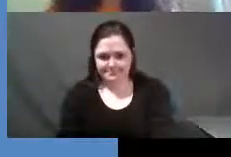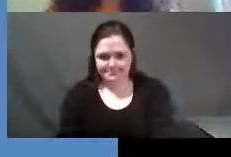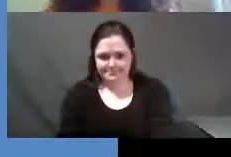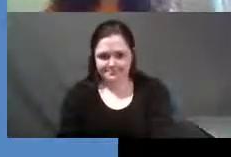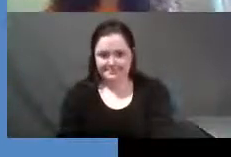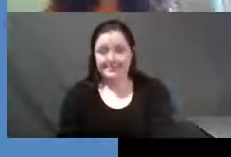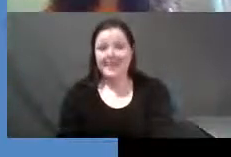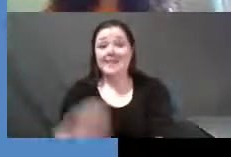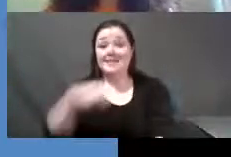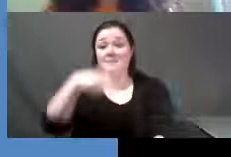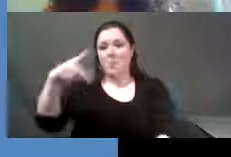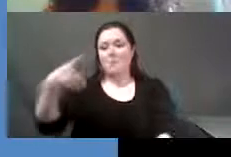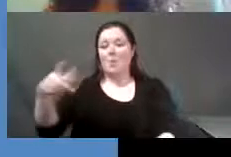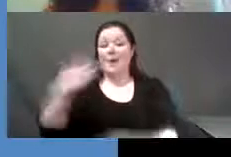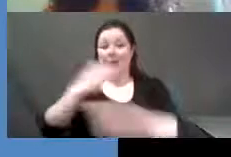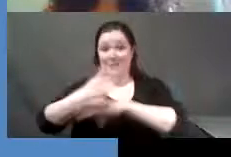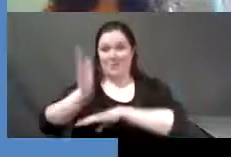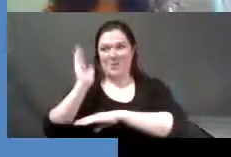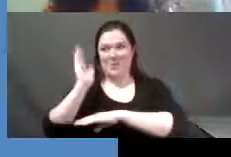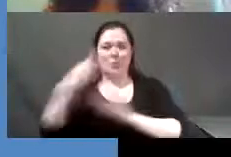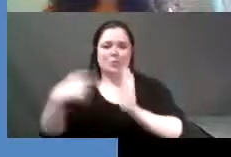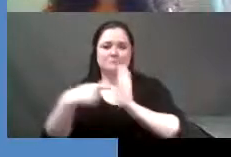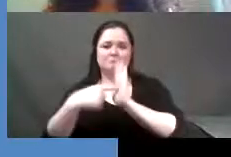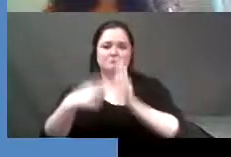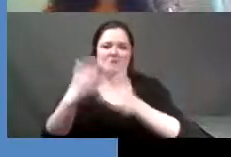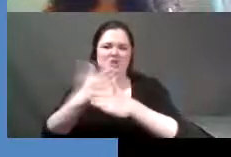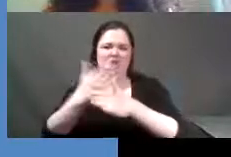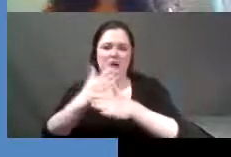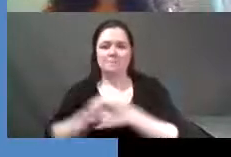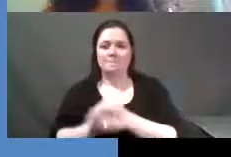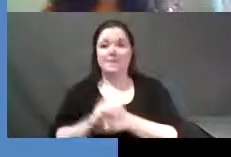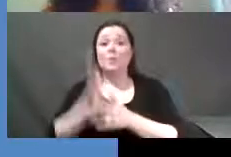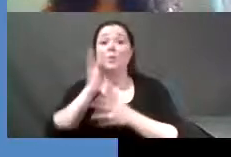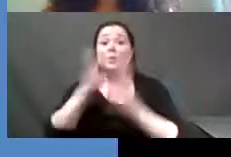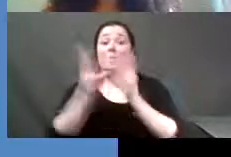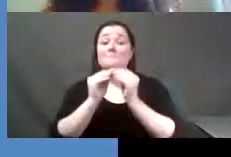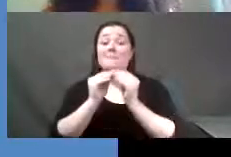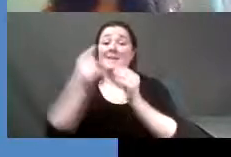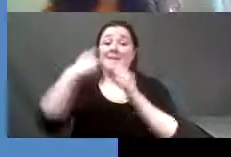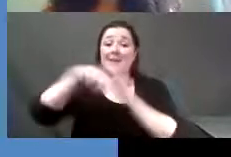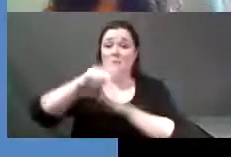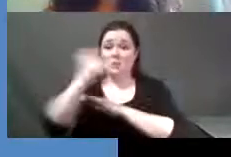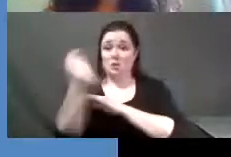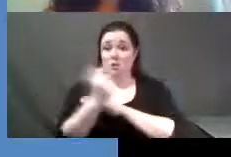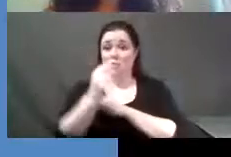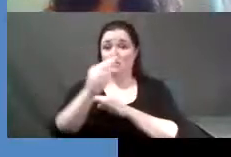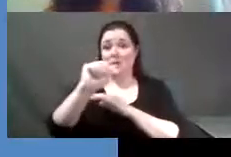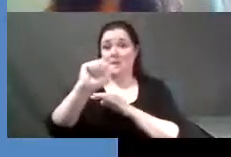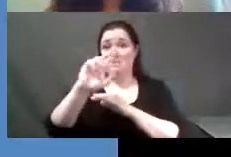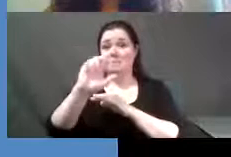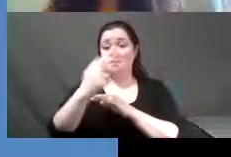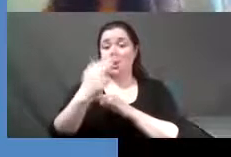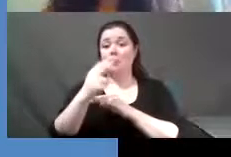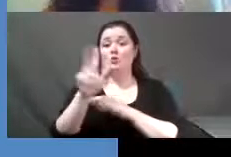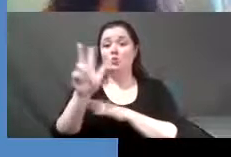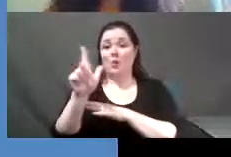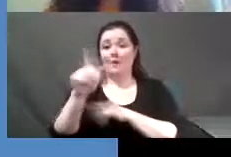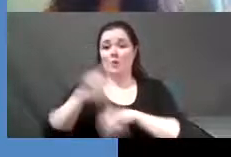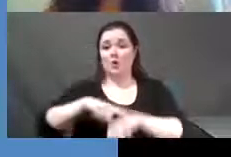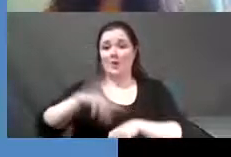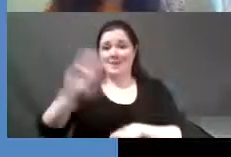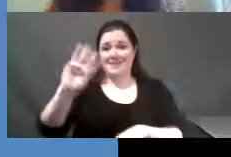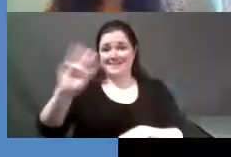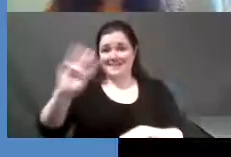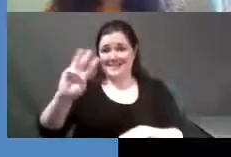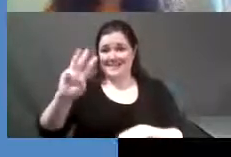the presentation, but we will meet next Tuesday, March 23rd at 6 p.m. So feel free